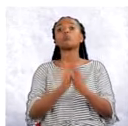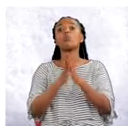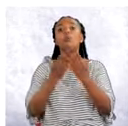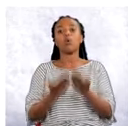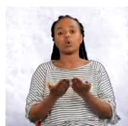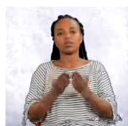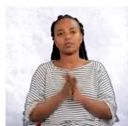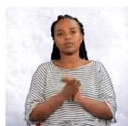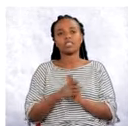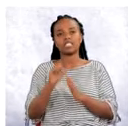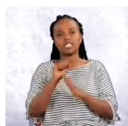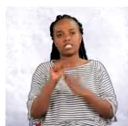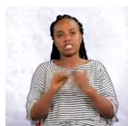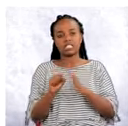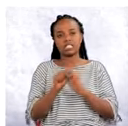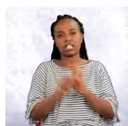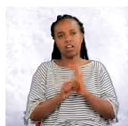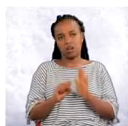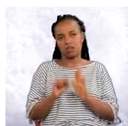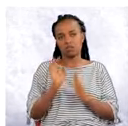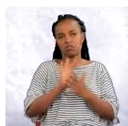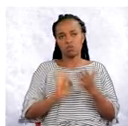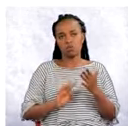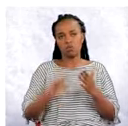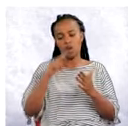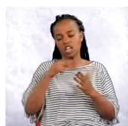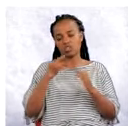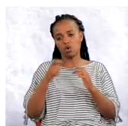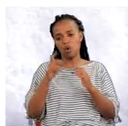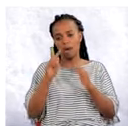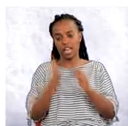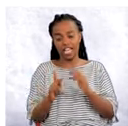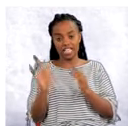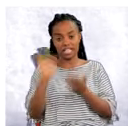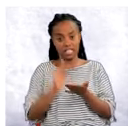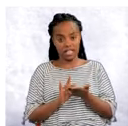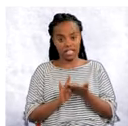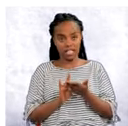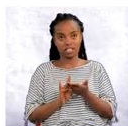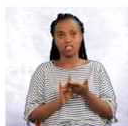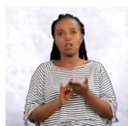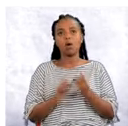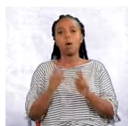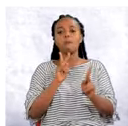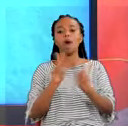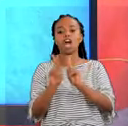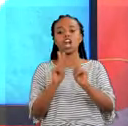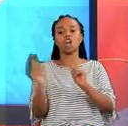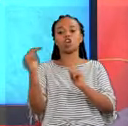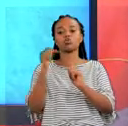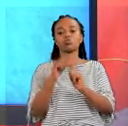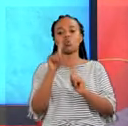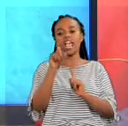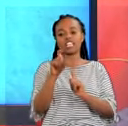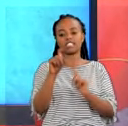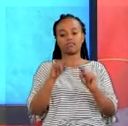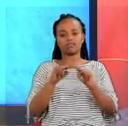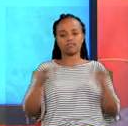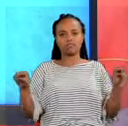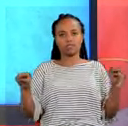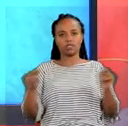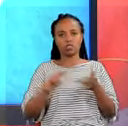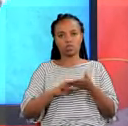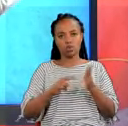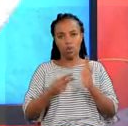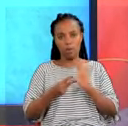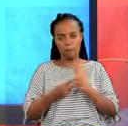the standard form of equation of ellipse with center H, K, axis parallel to x-axis means it is such type of ellipse. Its